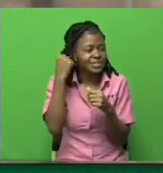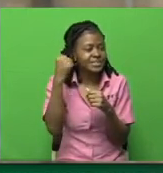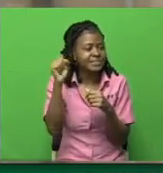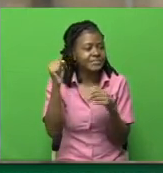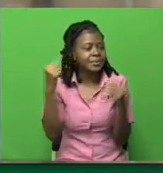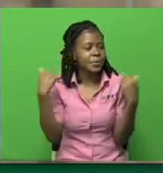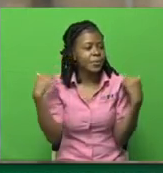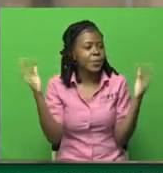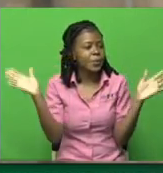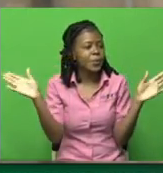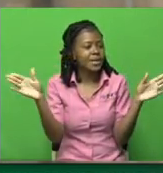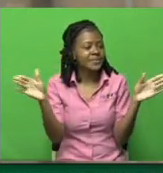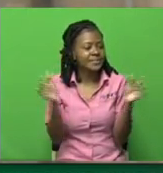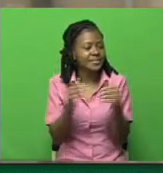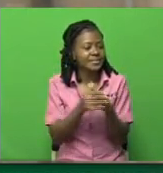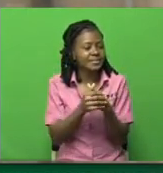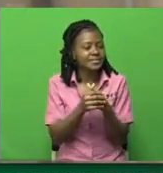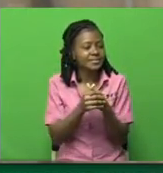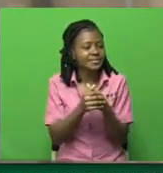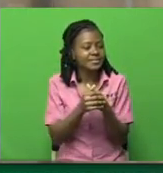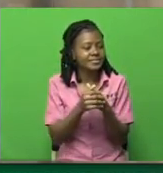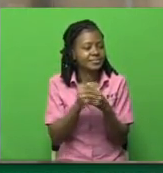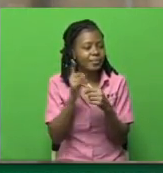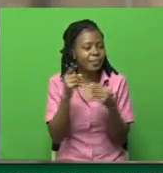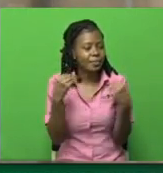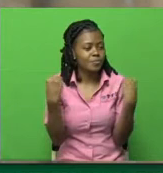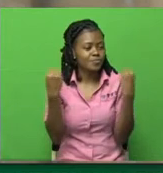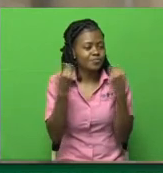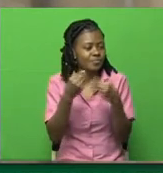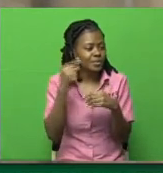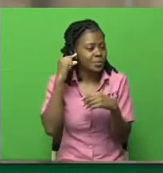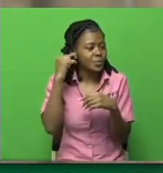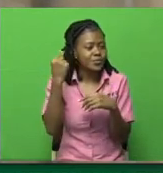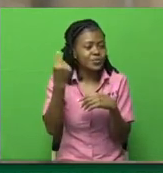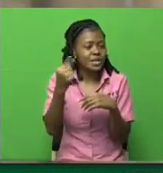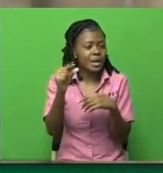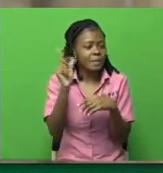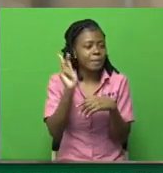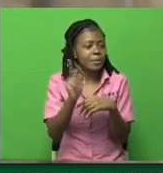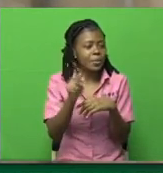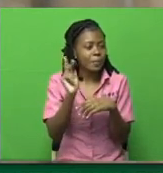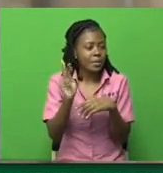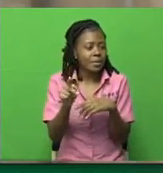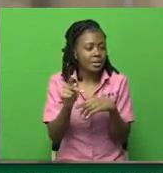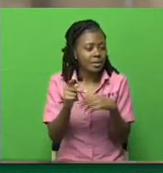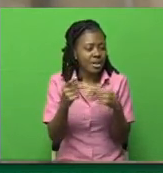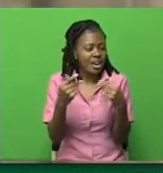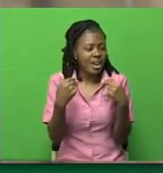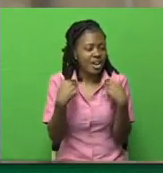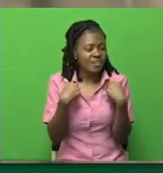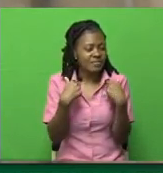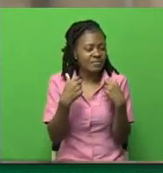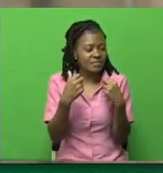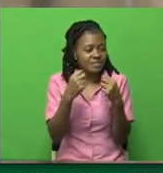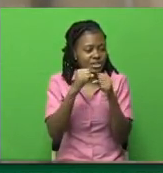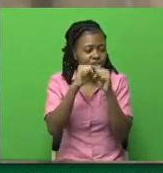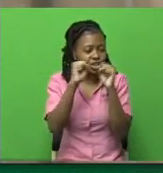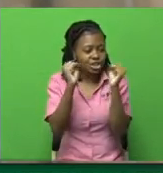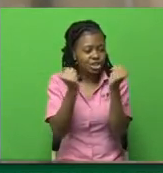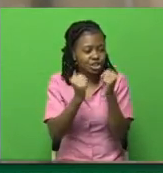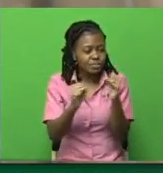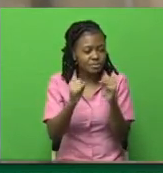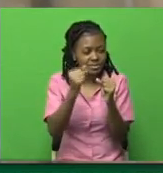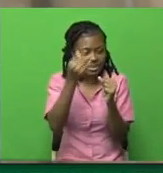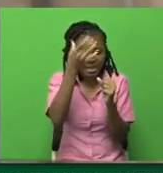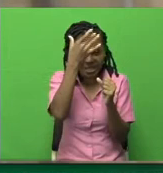your robes are green and purple there's a crisp upon your head your eyes are like Diamond